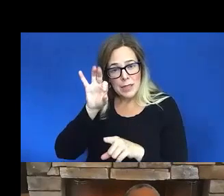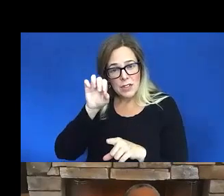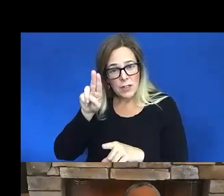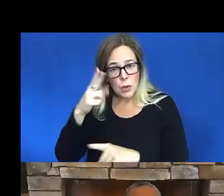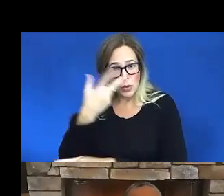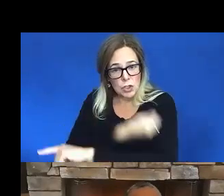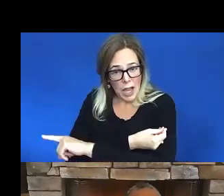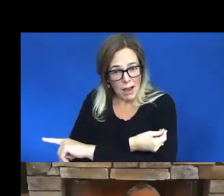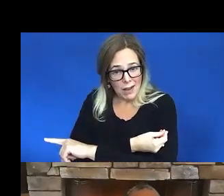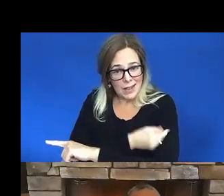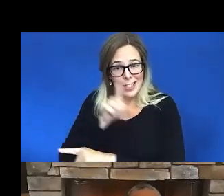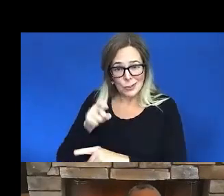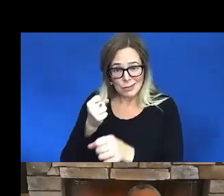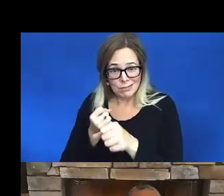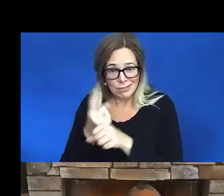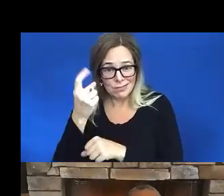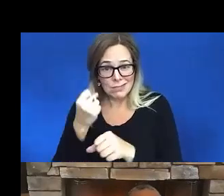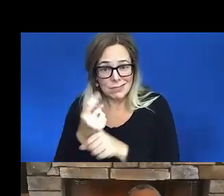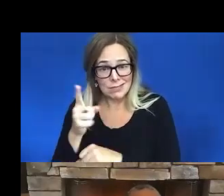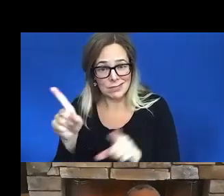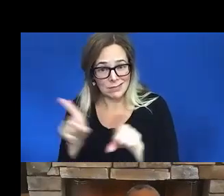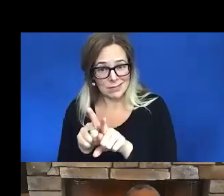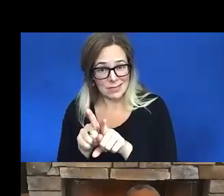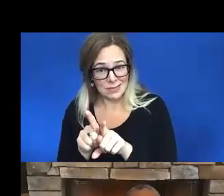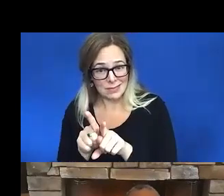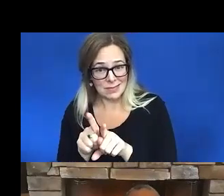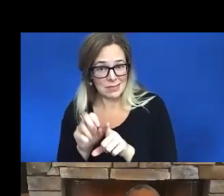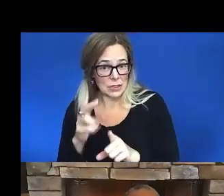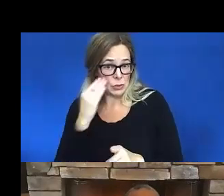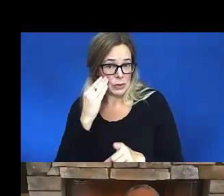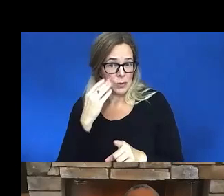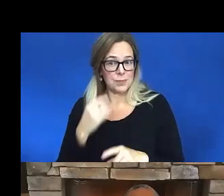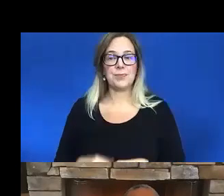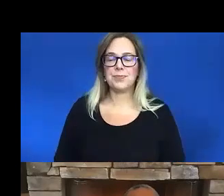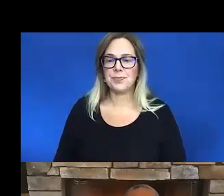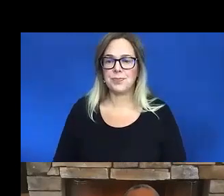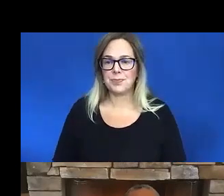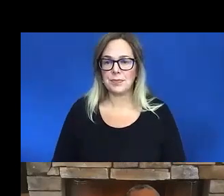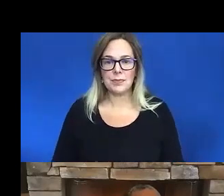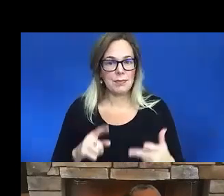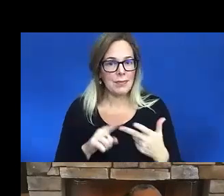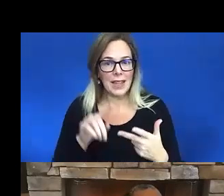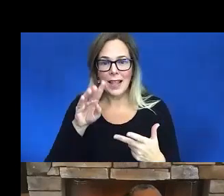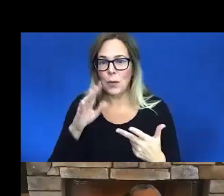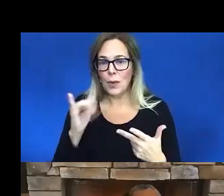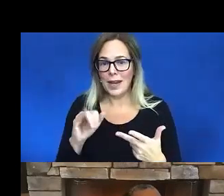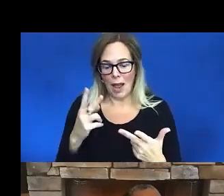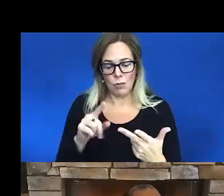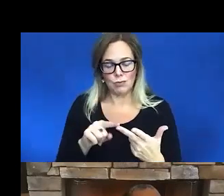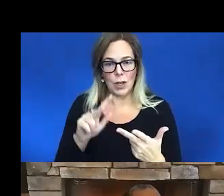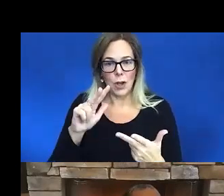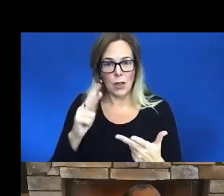right now, the booster is a one-time booster dose, and there is no recommendation for annual